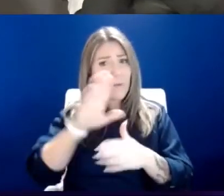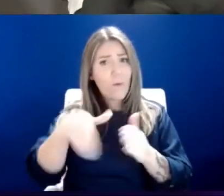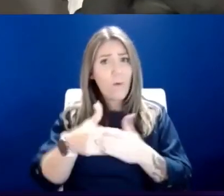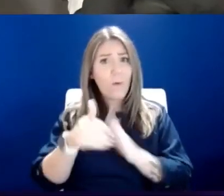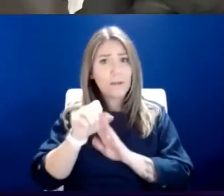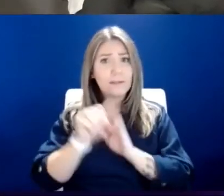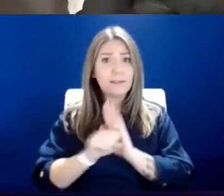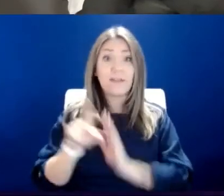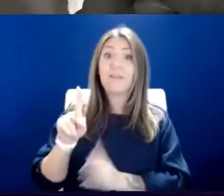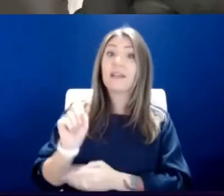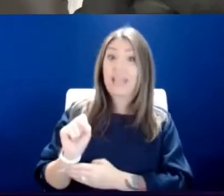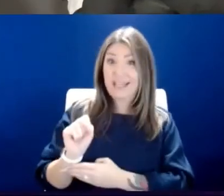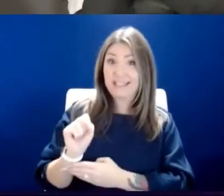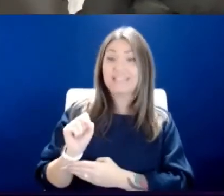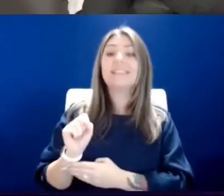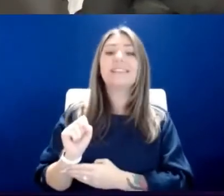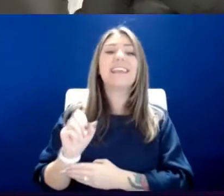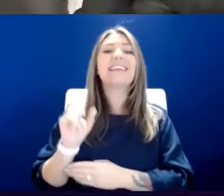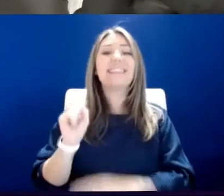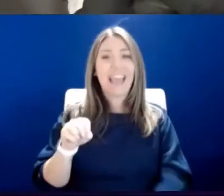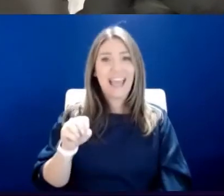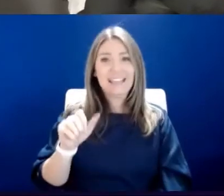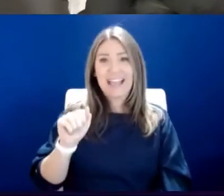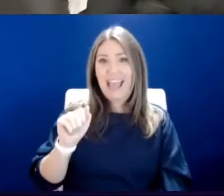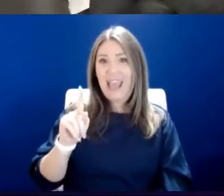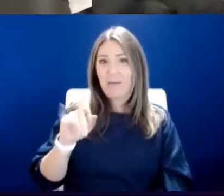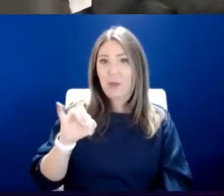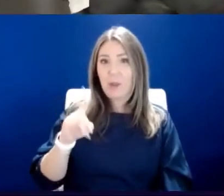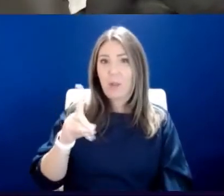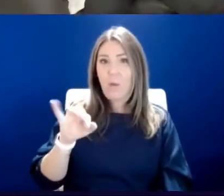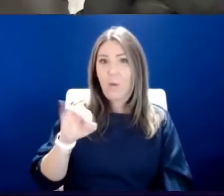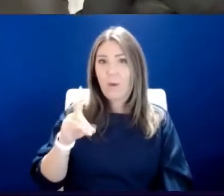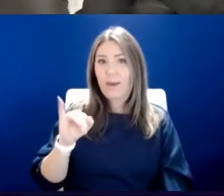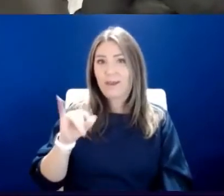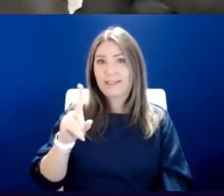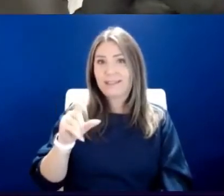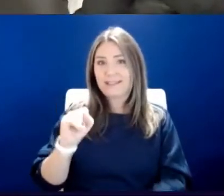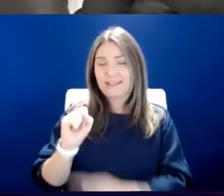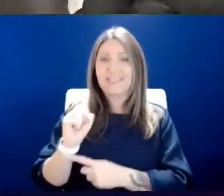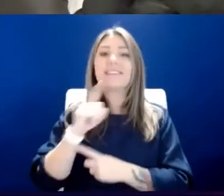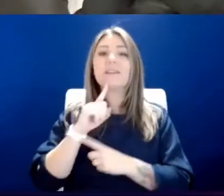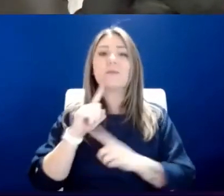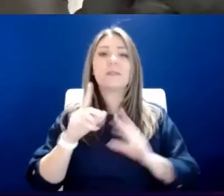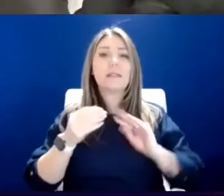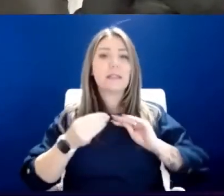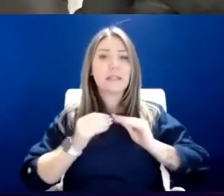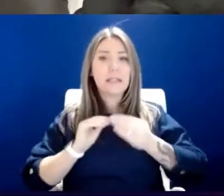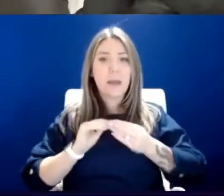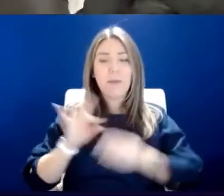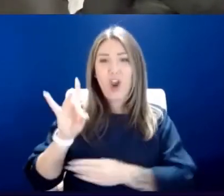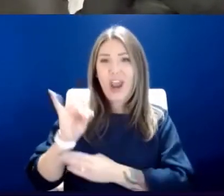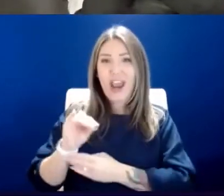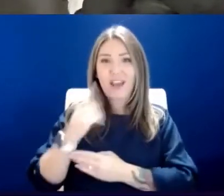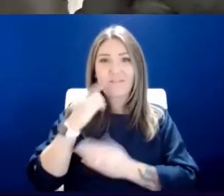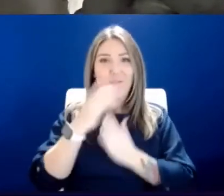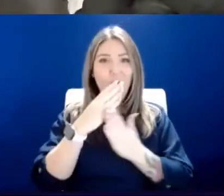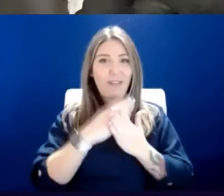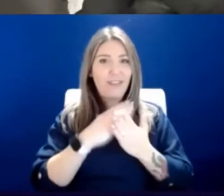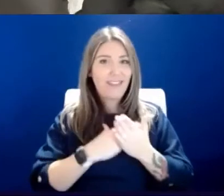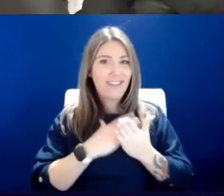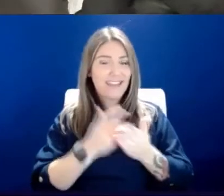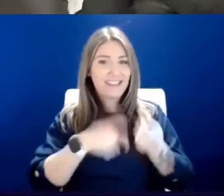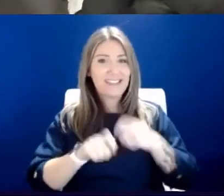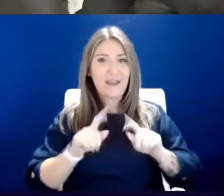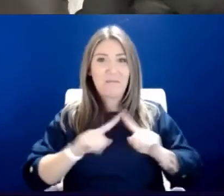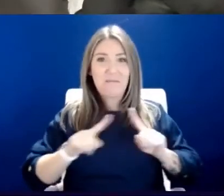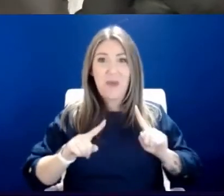As an amyloid patient, yes. You are number 80 in the list of transplants what we have performed, but you are number one, the person